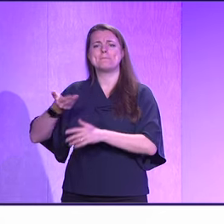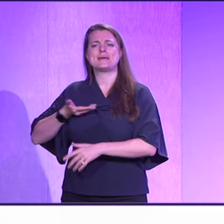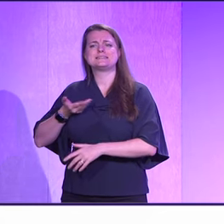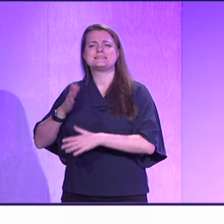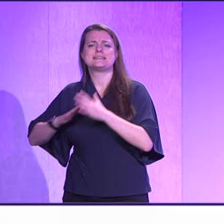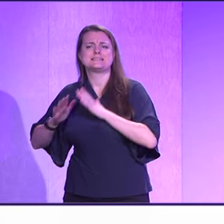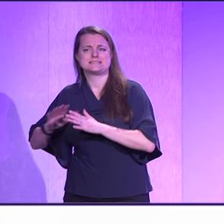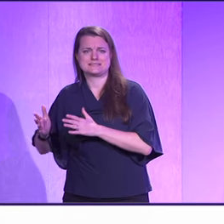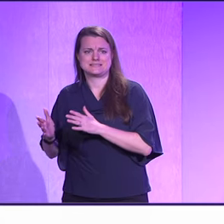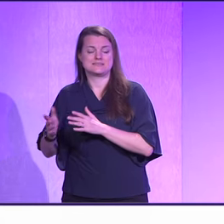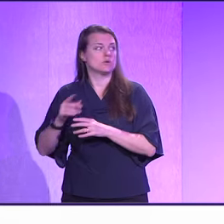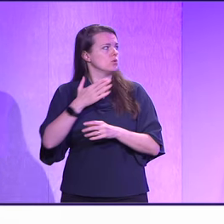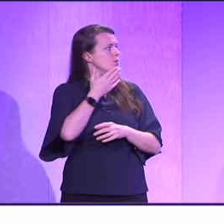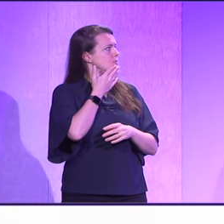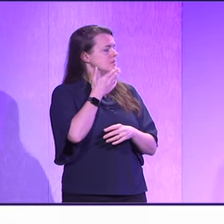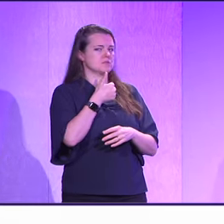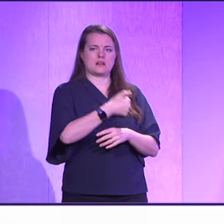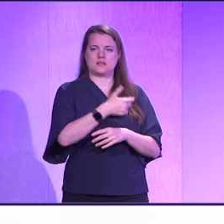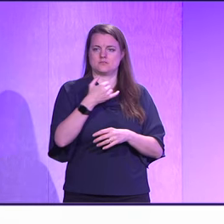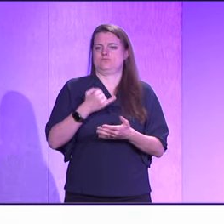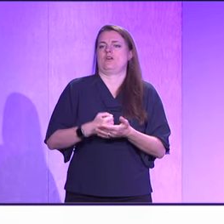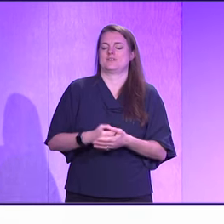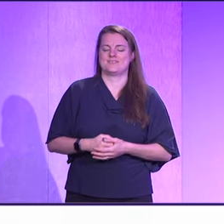about DevOps and aviation. Cool, talk over. Whoops, that's a bit slow.